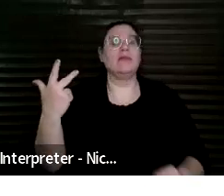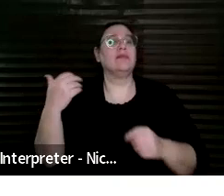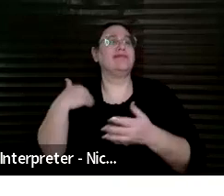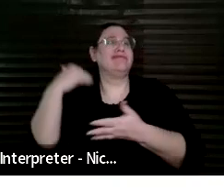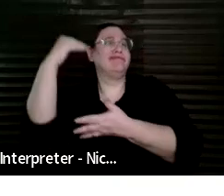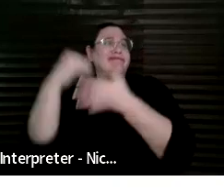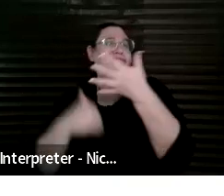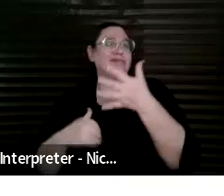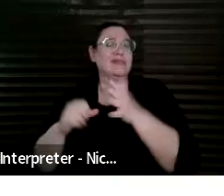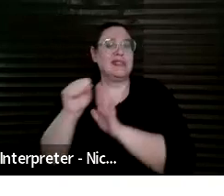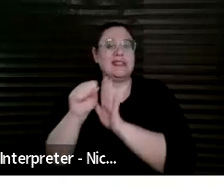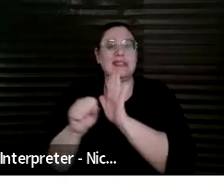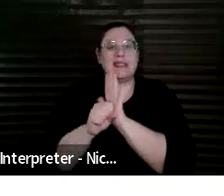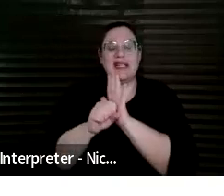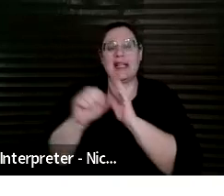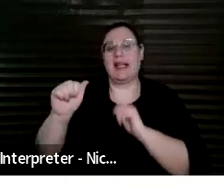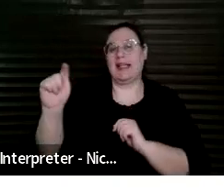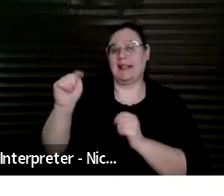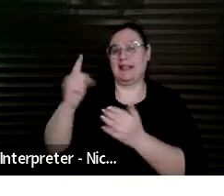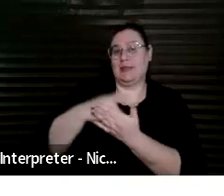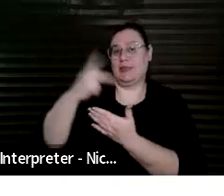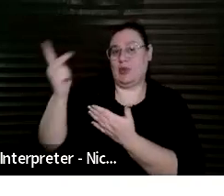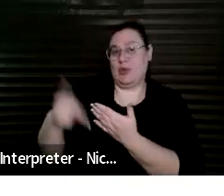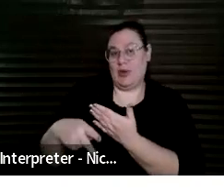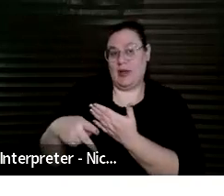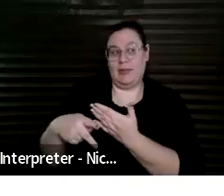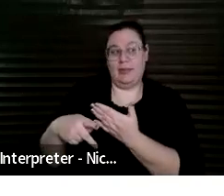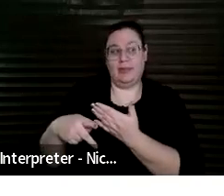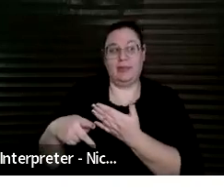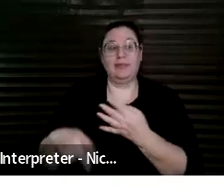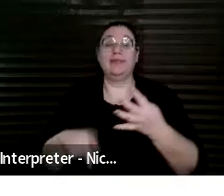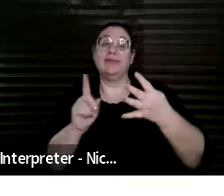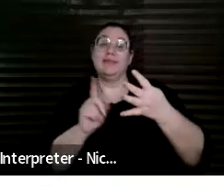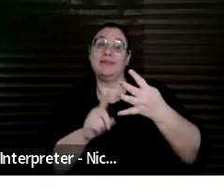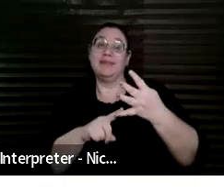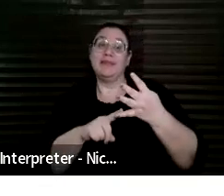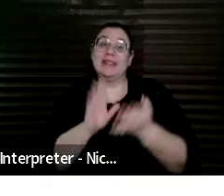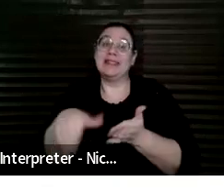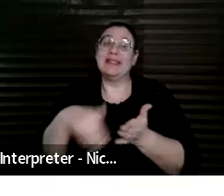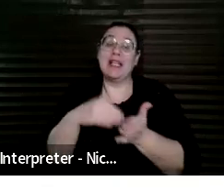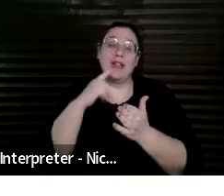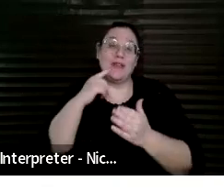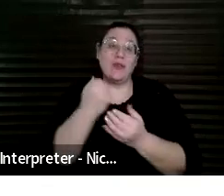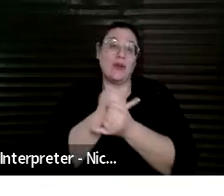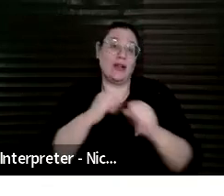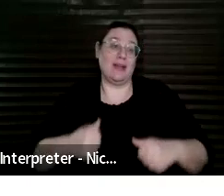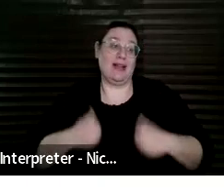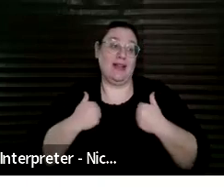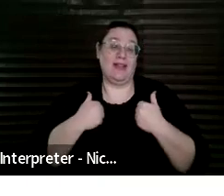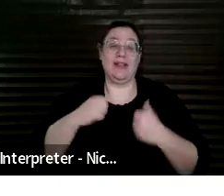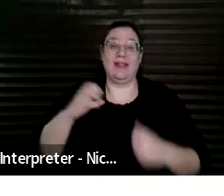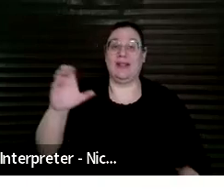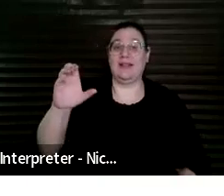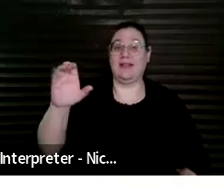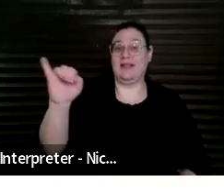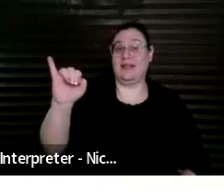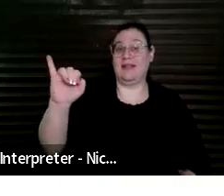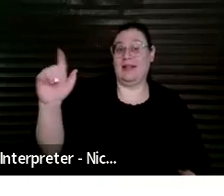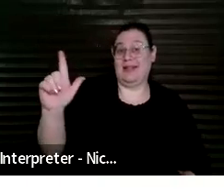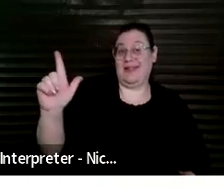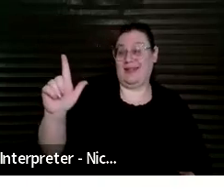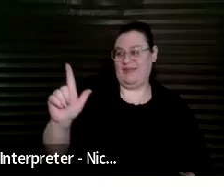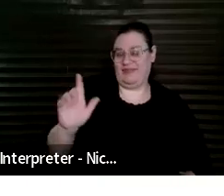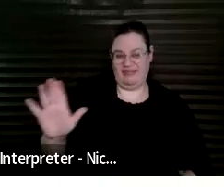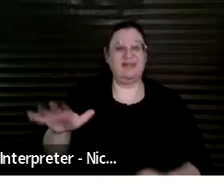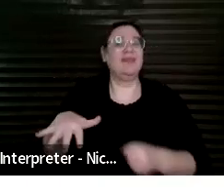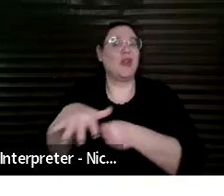Living, or CILs, are local nonprofit agencies for persons with disabilities that may offer loans and grants